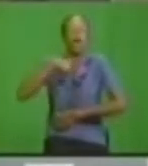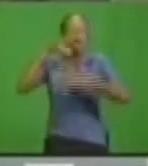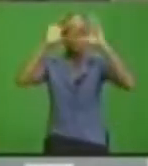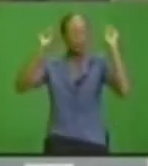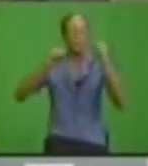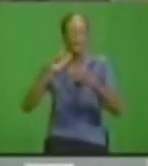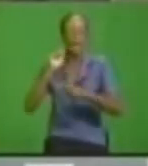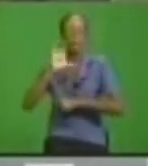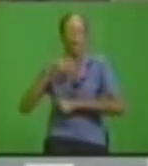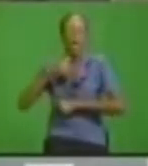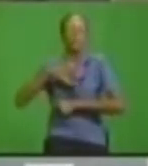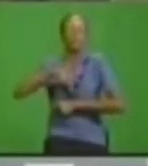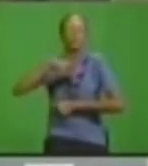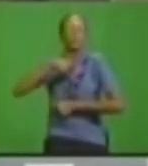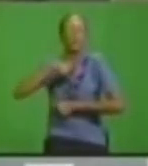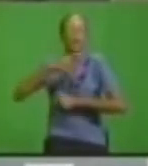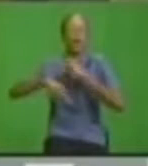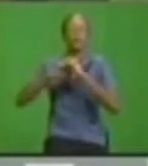me feel good inside.